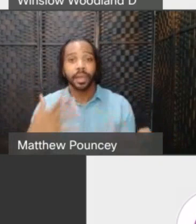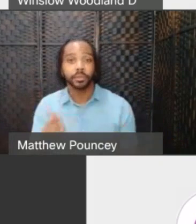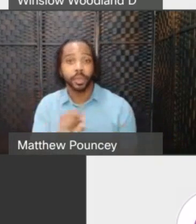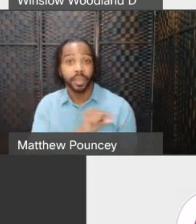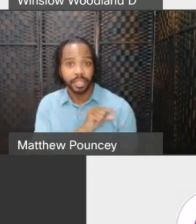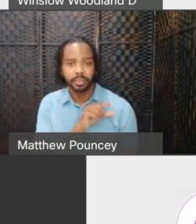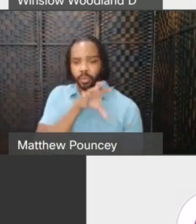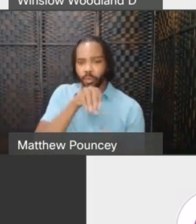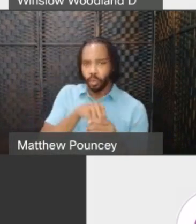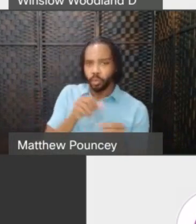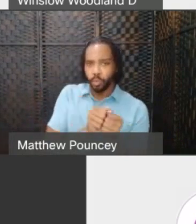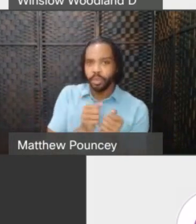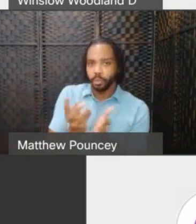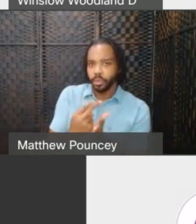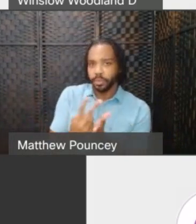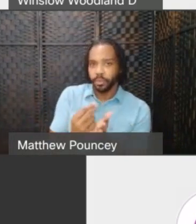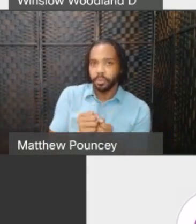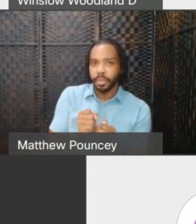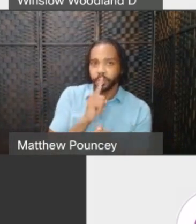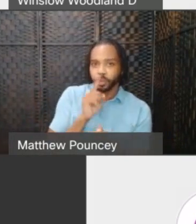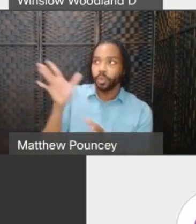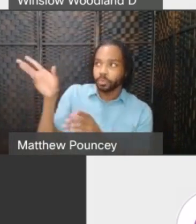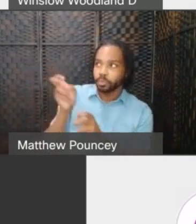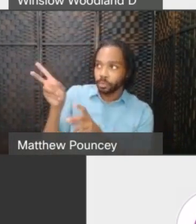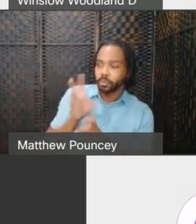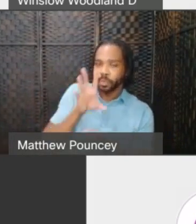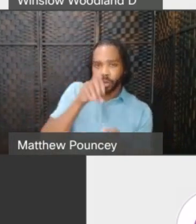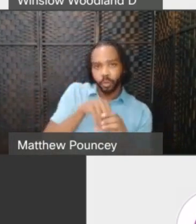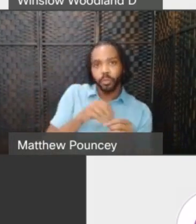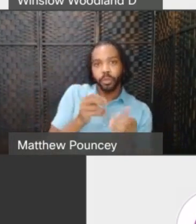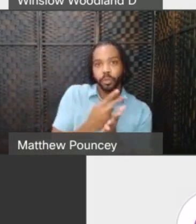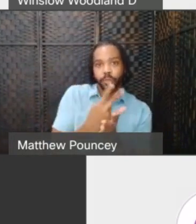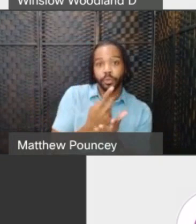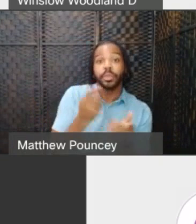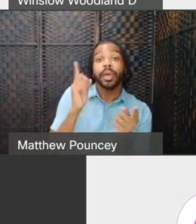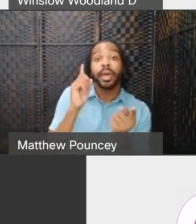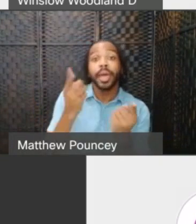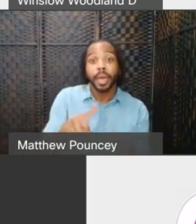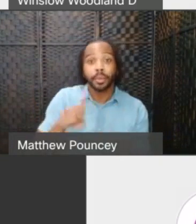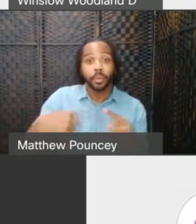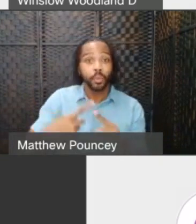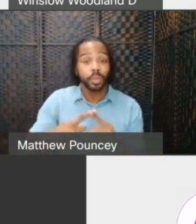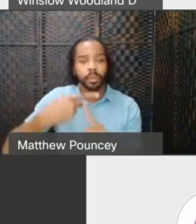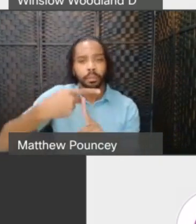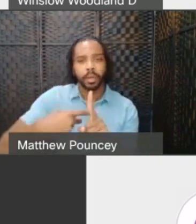incorporate that into their review. So they will be incorporating that into the reviews that are done in October.